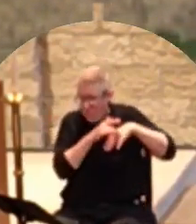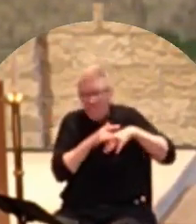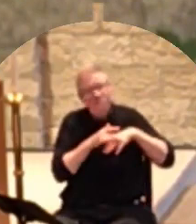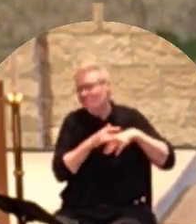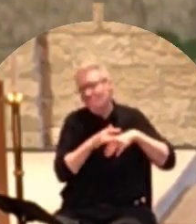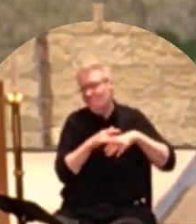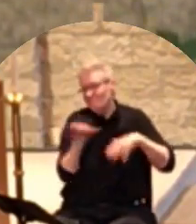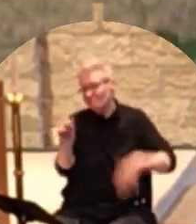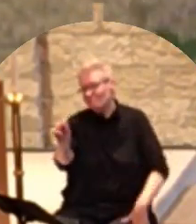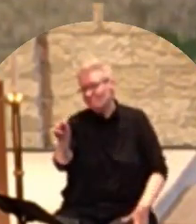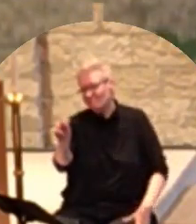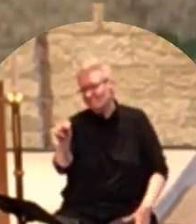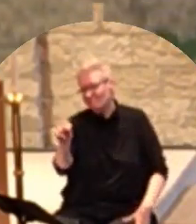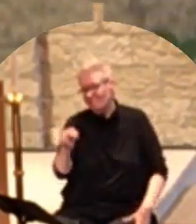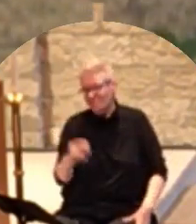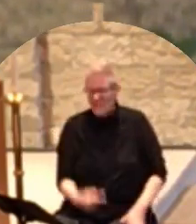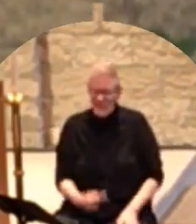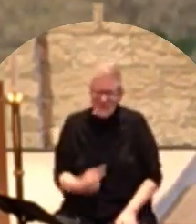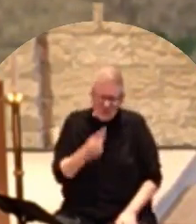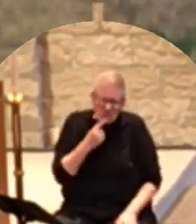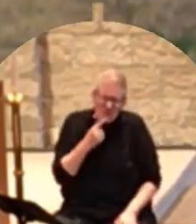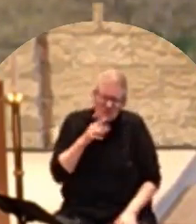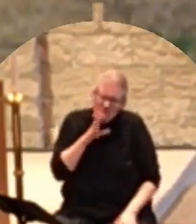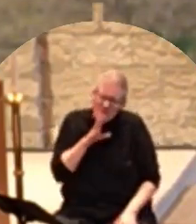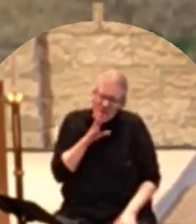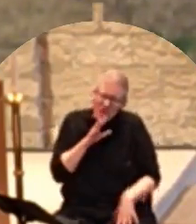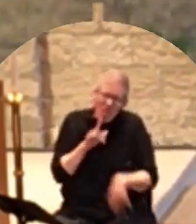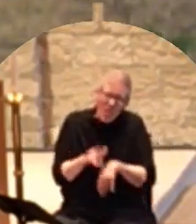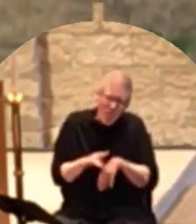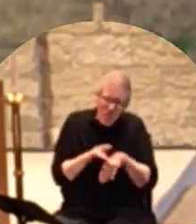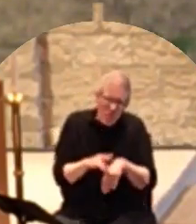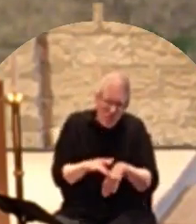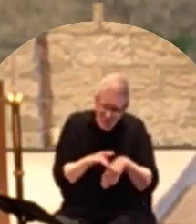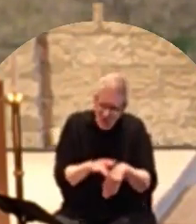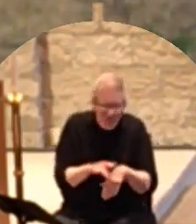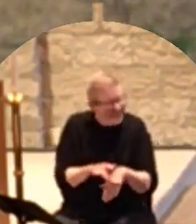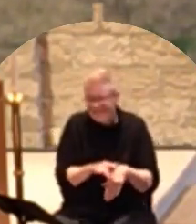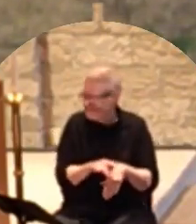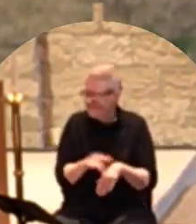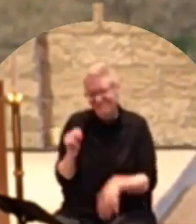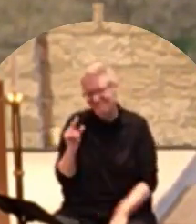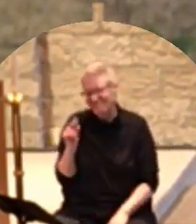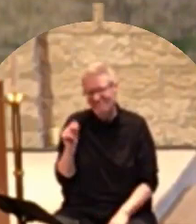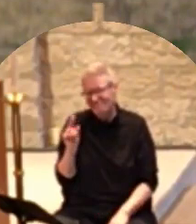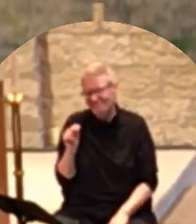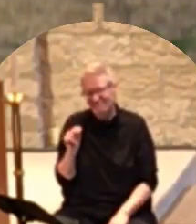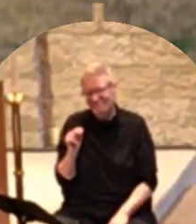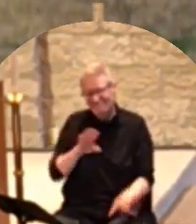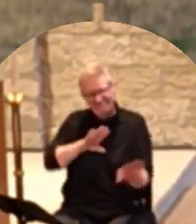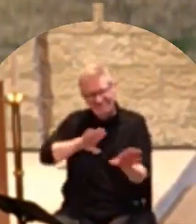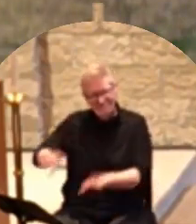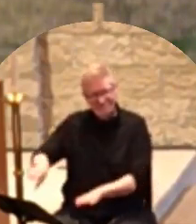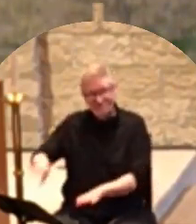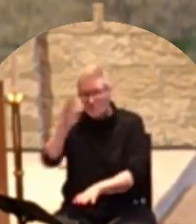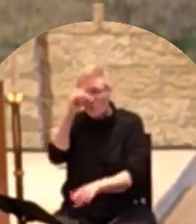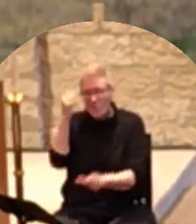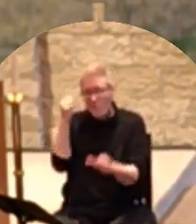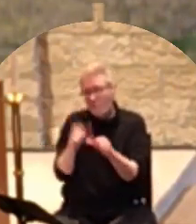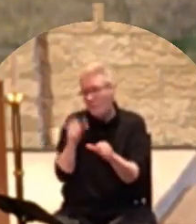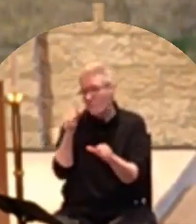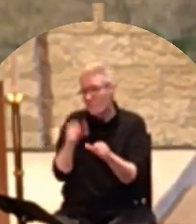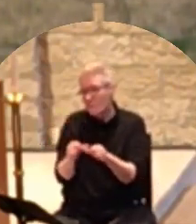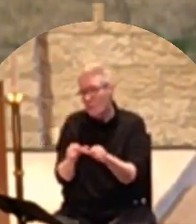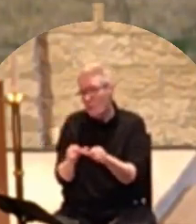hang out in discouragement in our own life. It's important for us to remember the teachings that